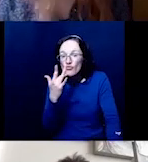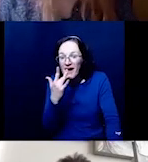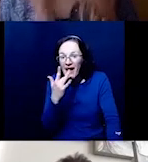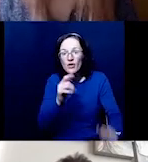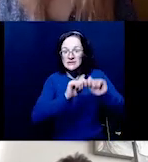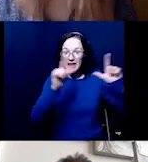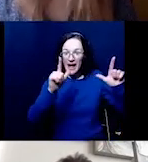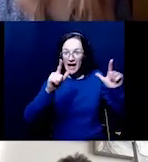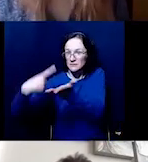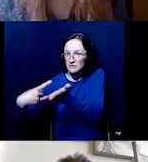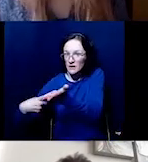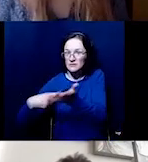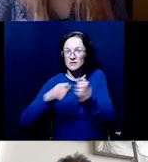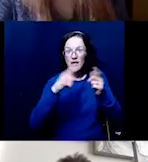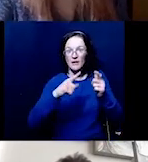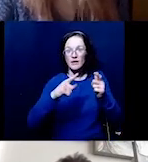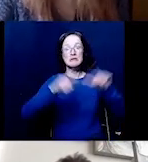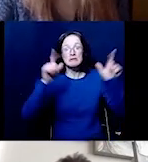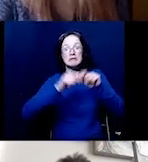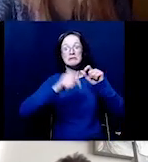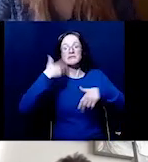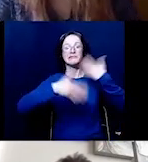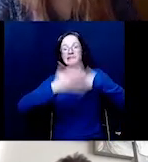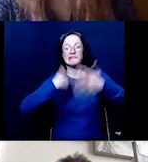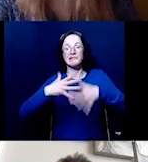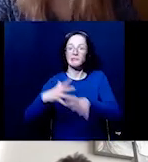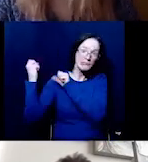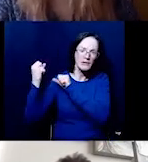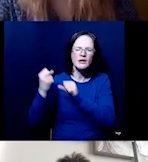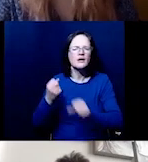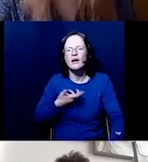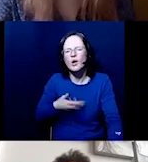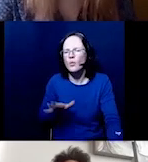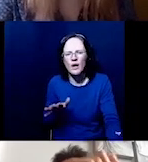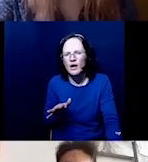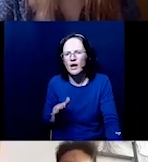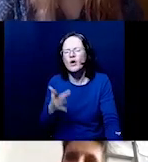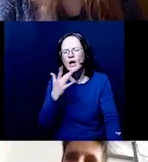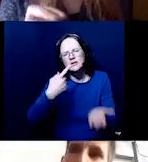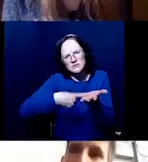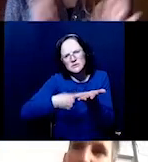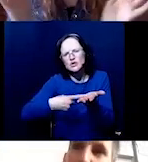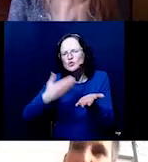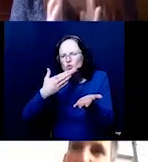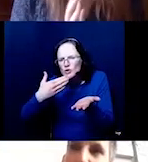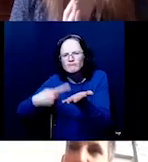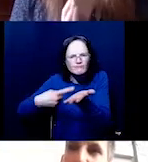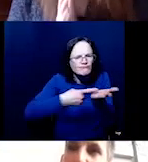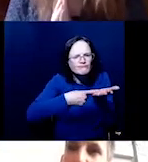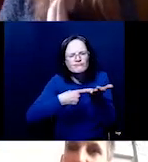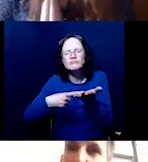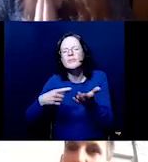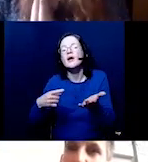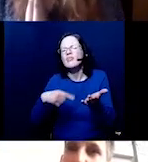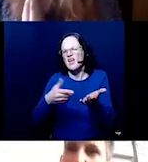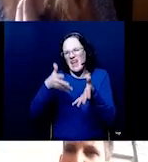So if ever there's content we don't have time to go over, you could ask for my slides, I don't mind. So now we're going to talk